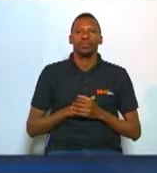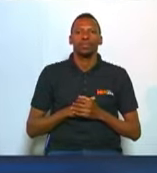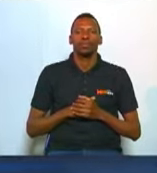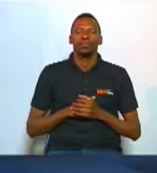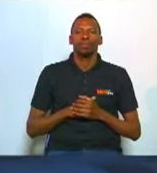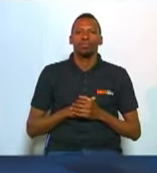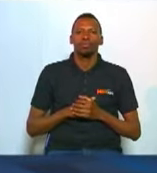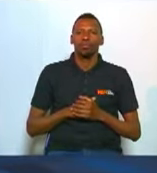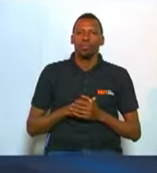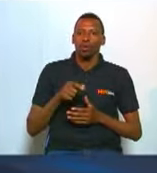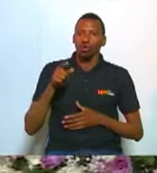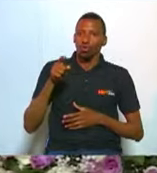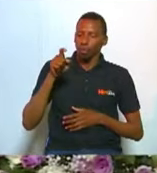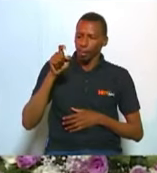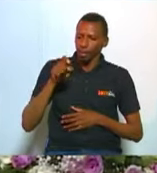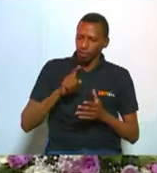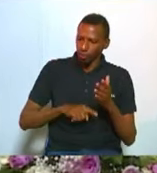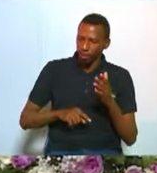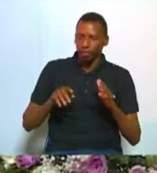So you have to be very careful.